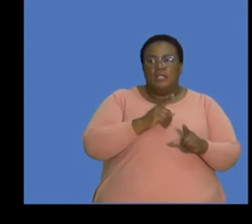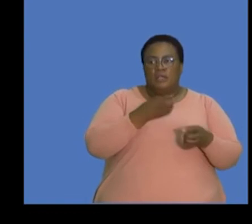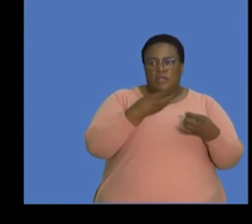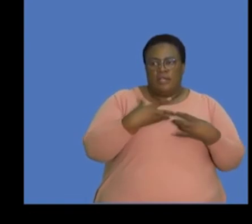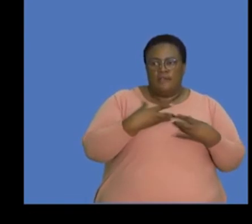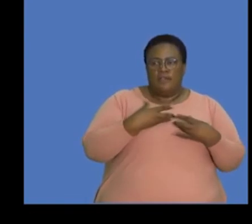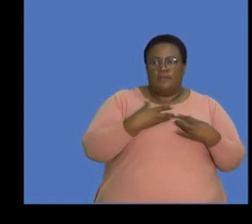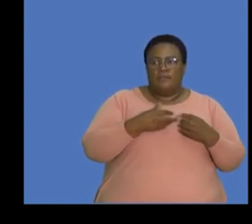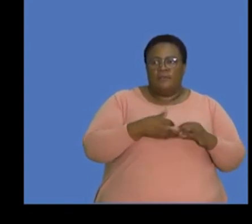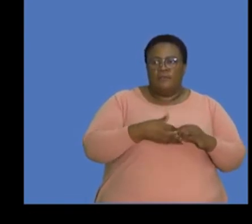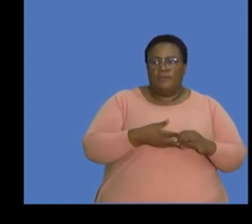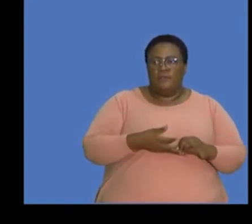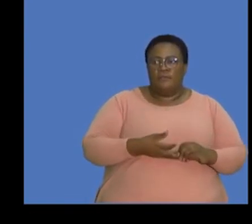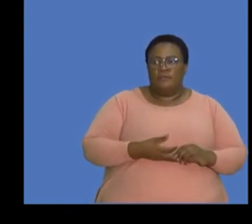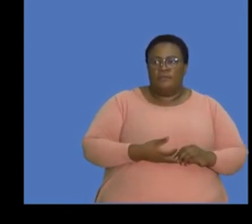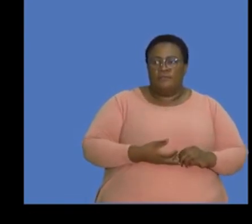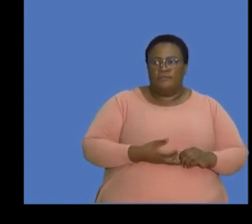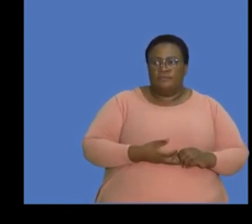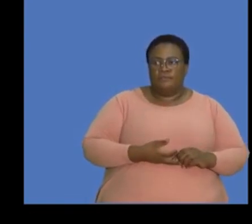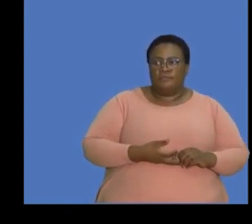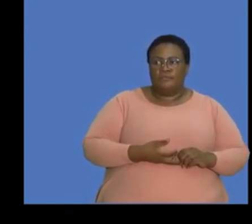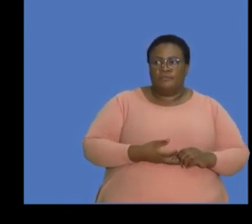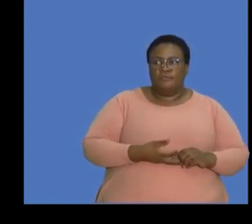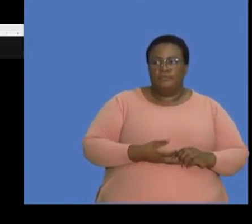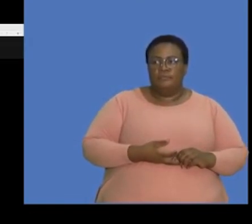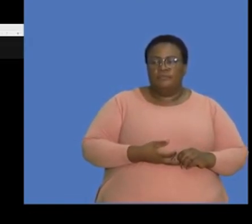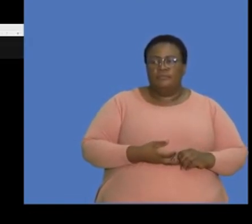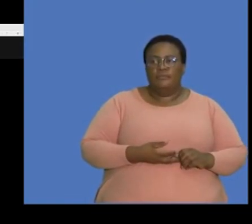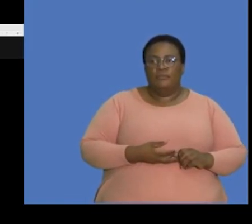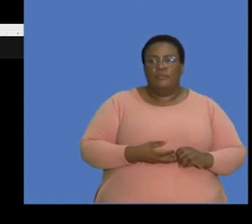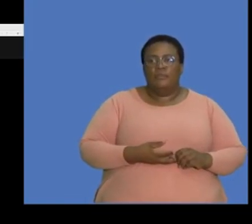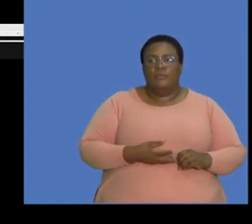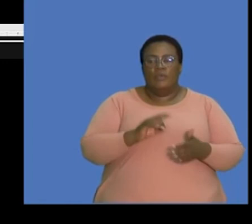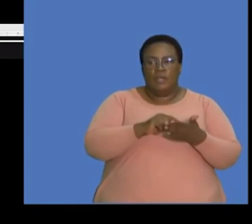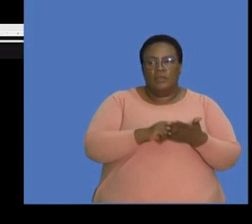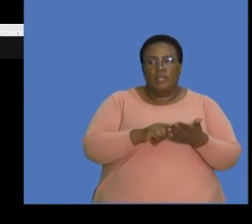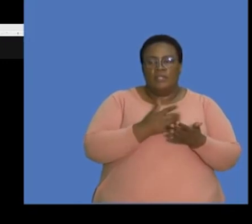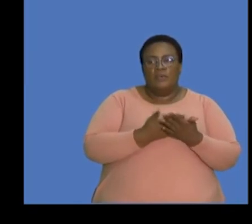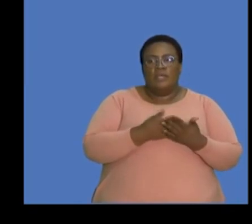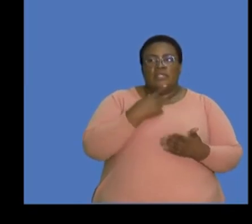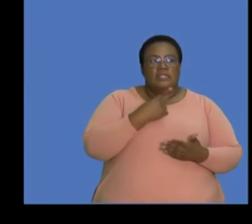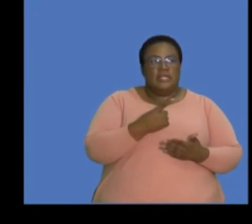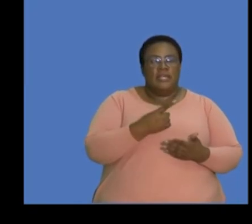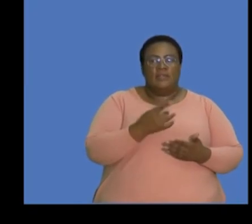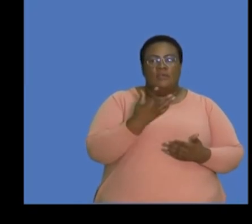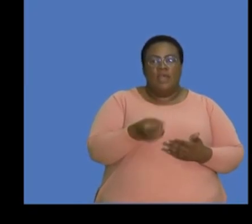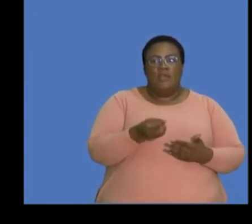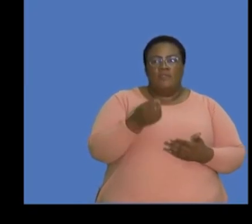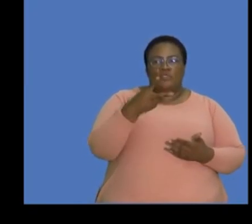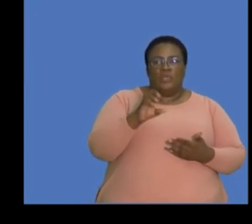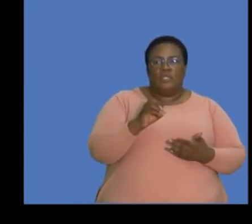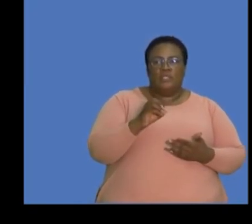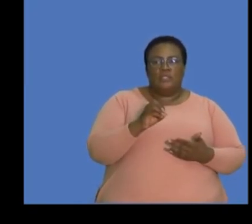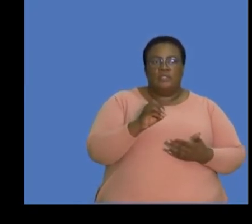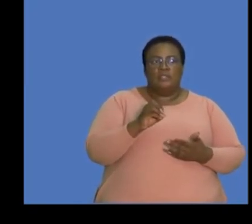actually giving us the actual charge. So if we go to our calculator, we can immediately say, okay,